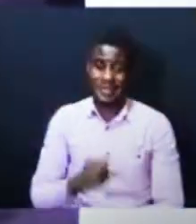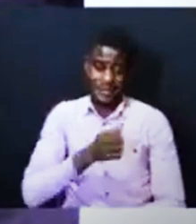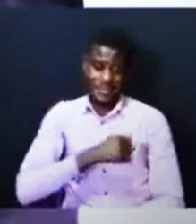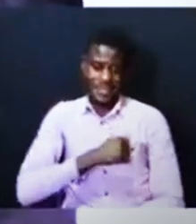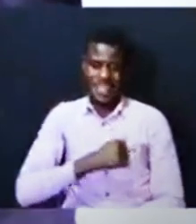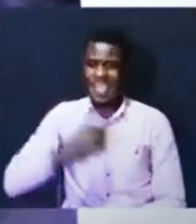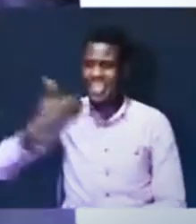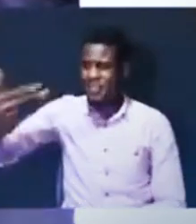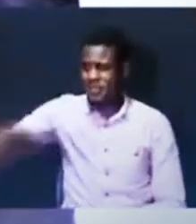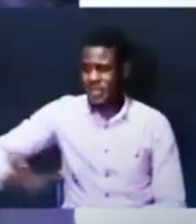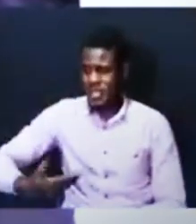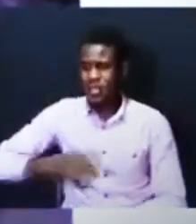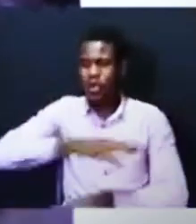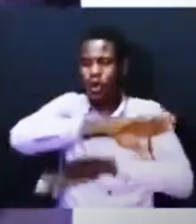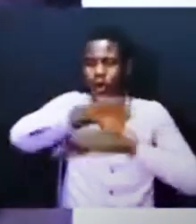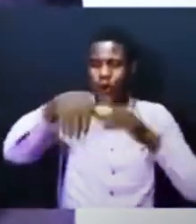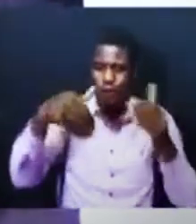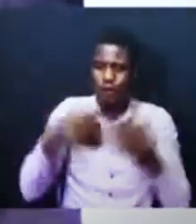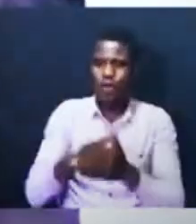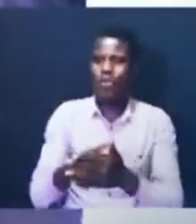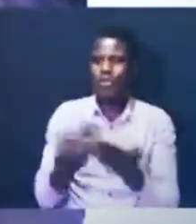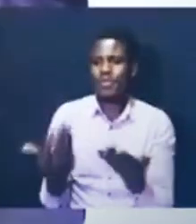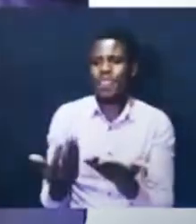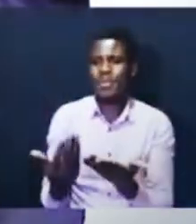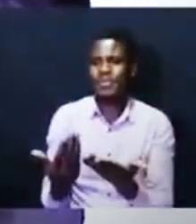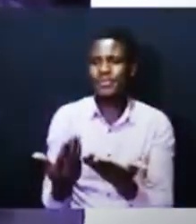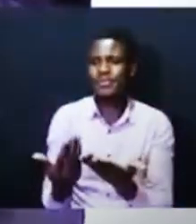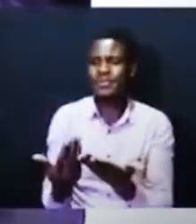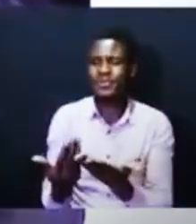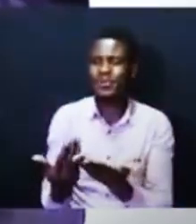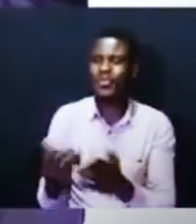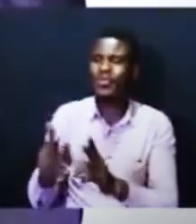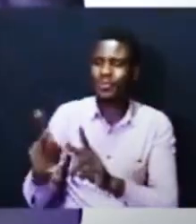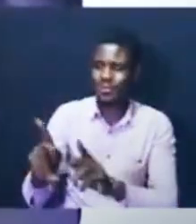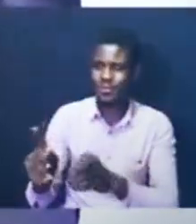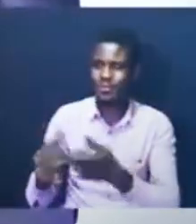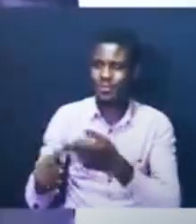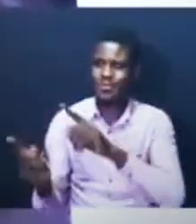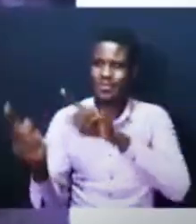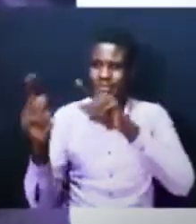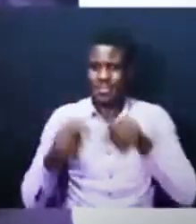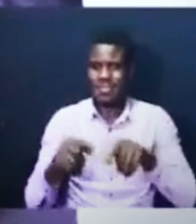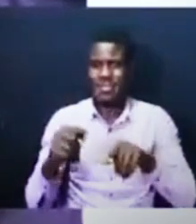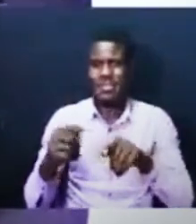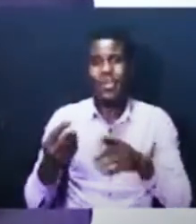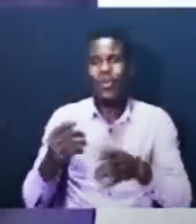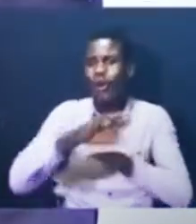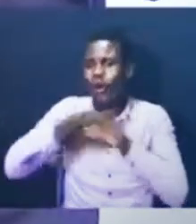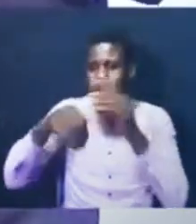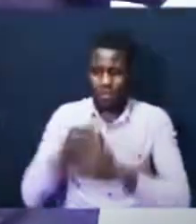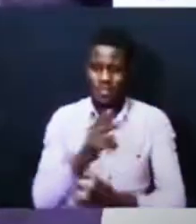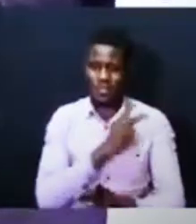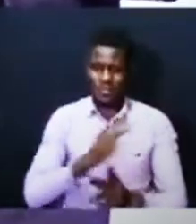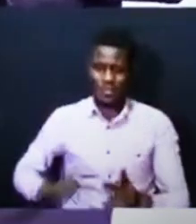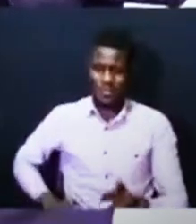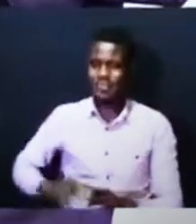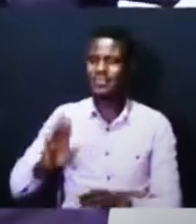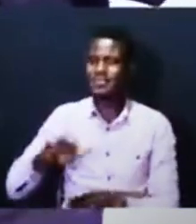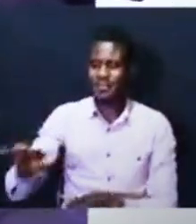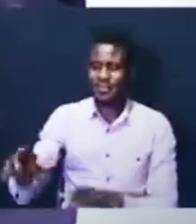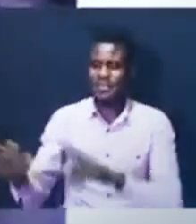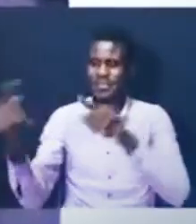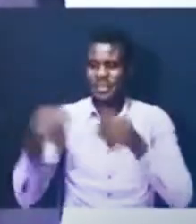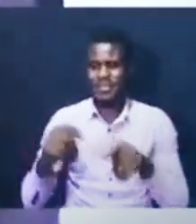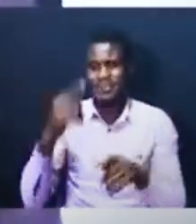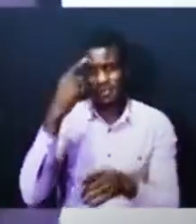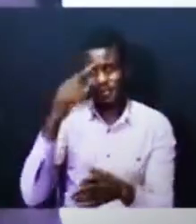woko chucha, ninwa, ewo basero, ben Ephraim, no, ti Absalom shia, on hene emmanuina, ma woko